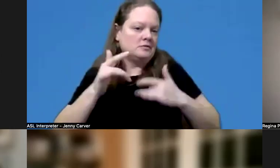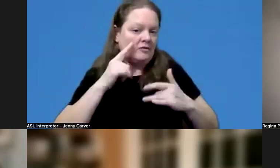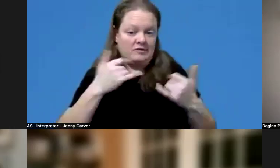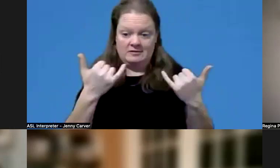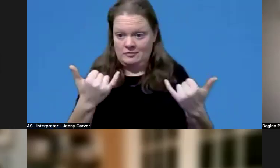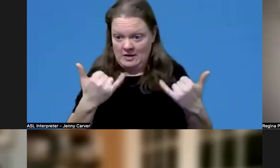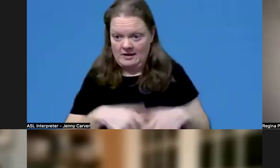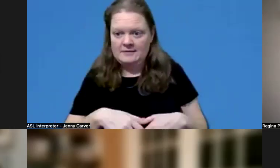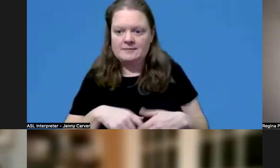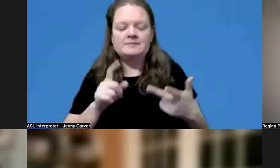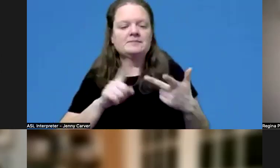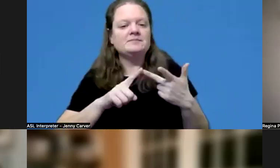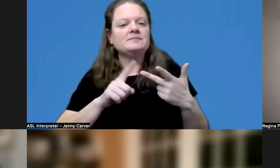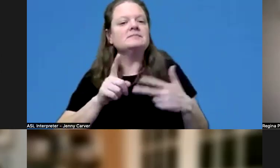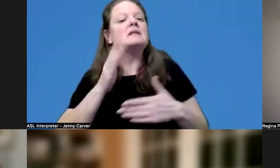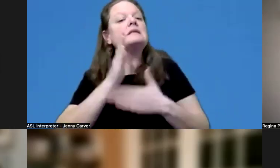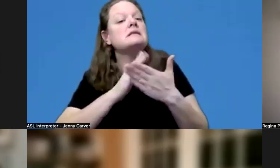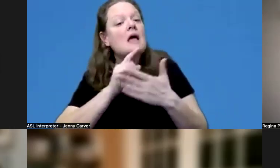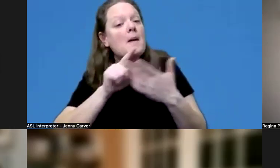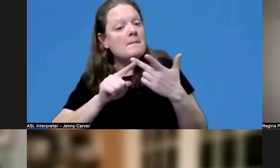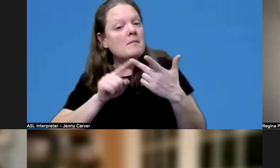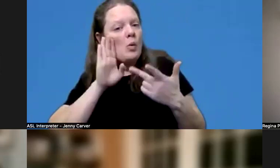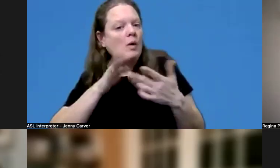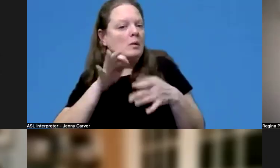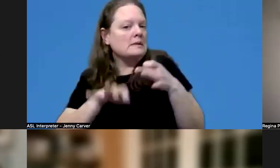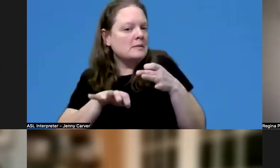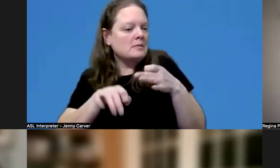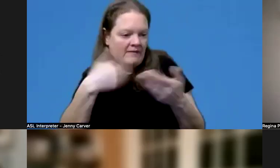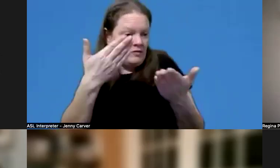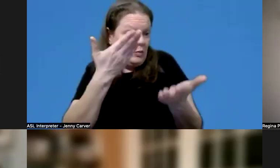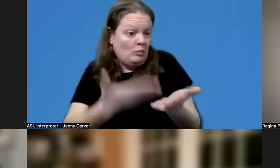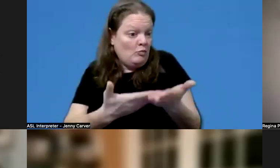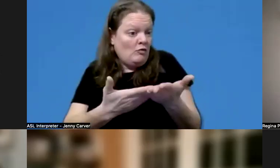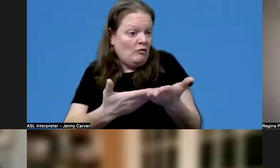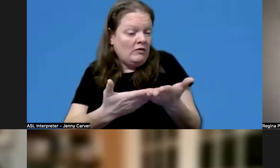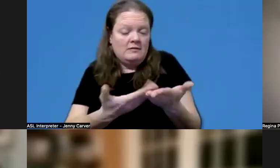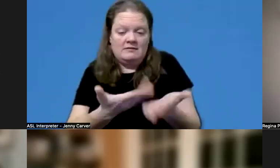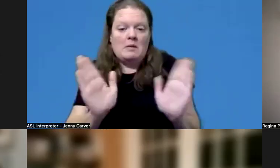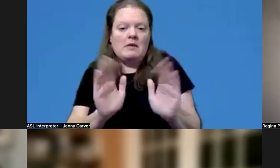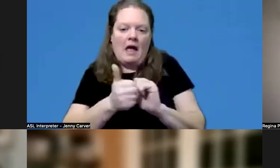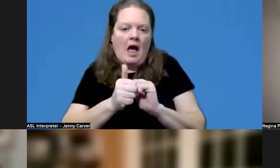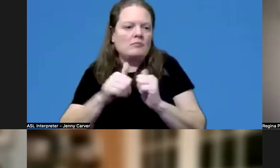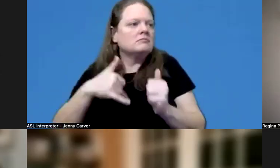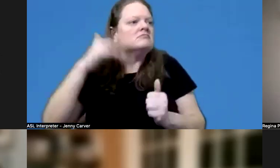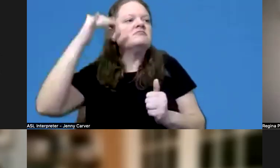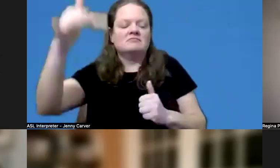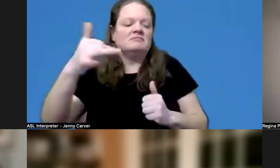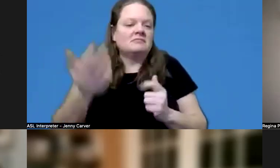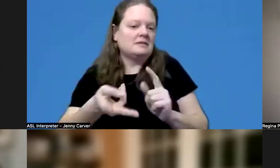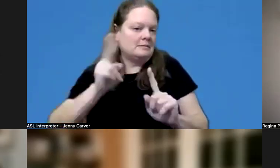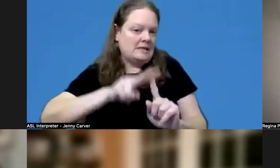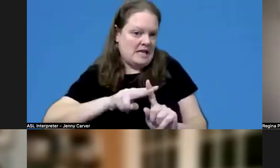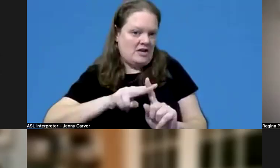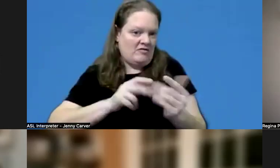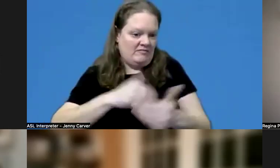tonight, and that some of it we will simply have to prove to the public through implementation that